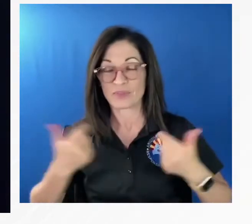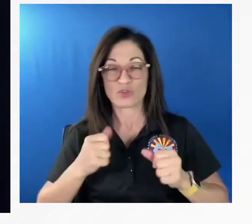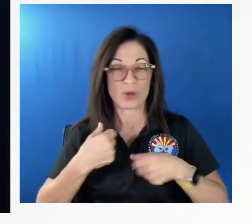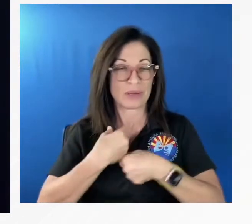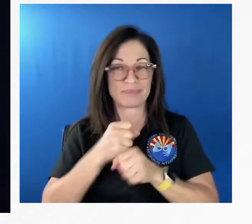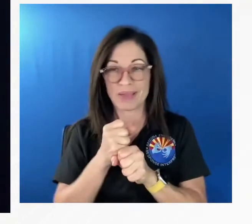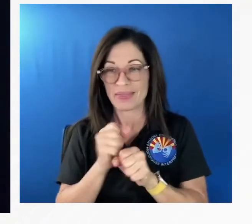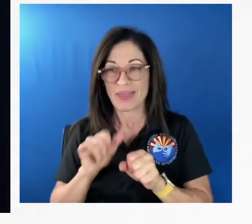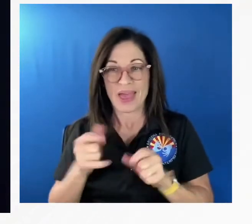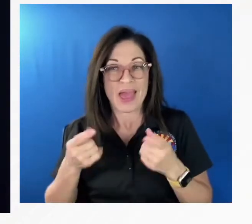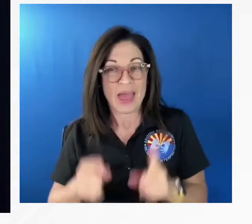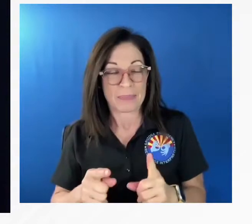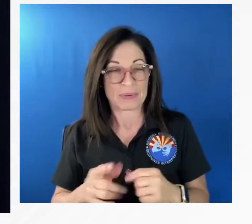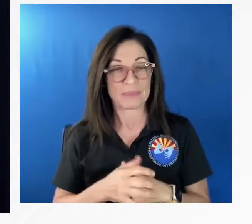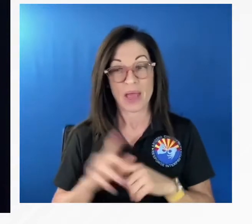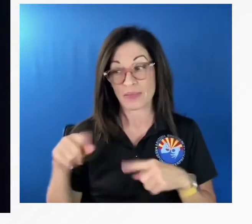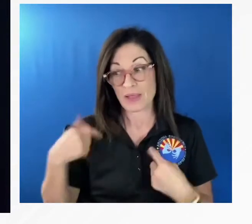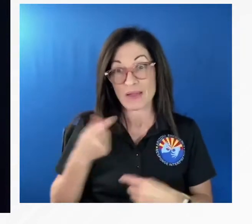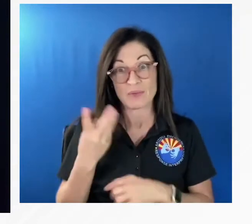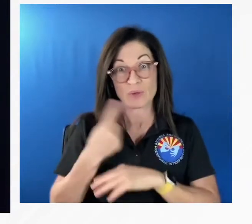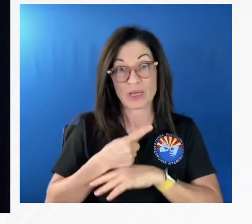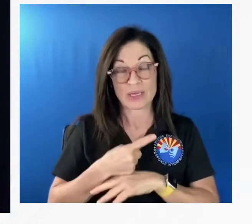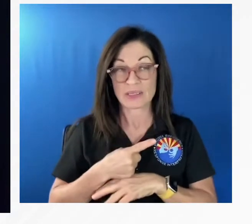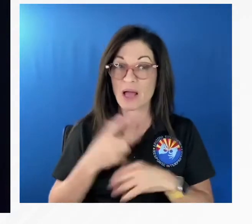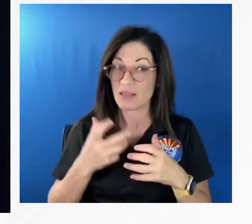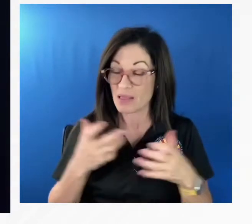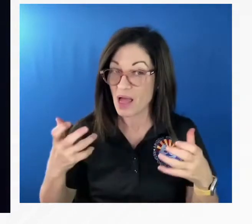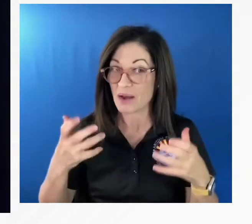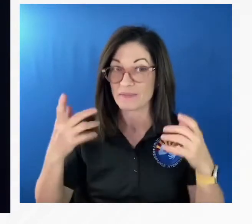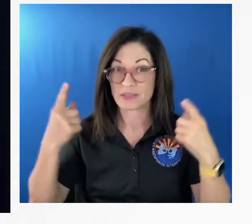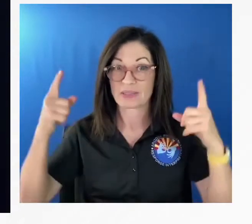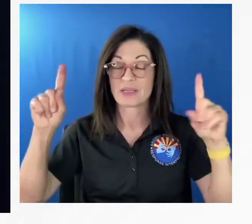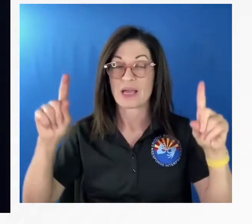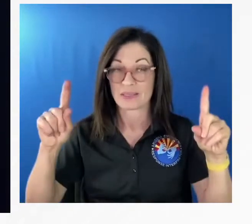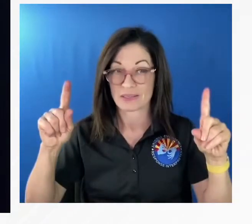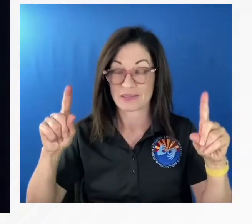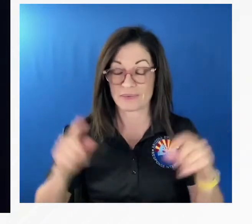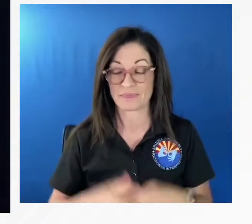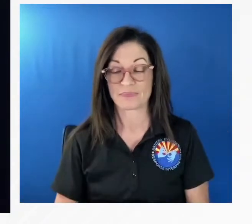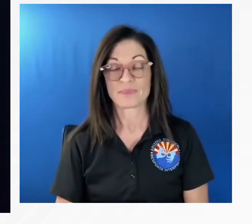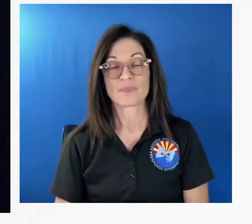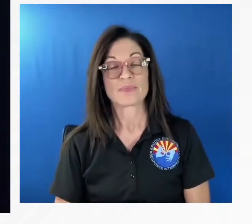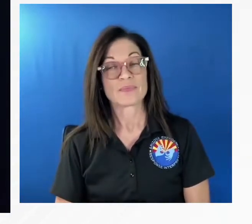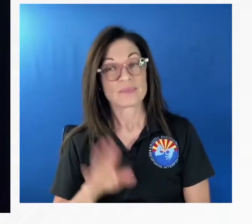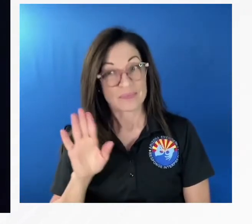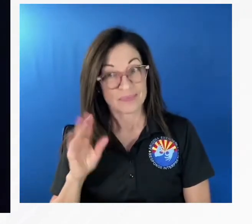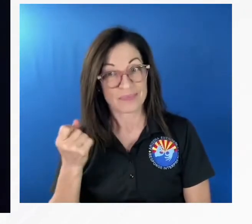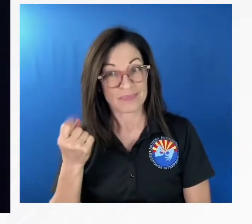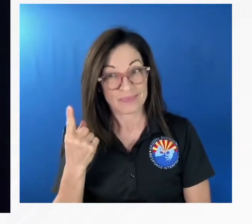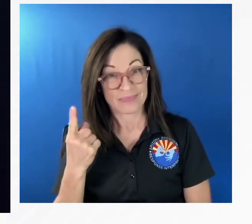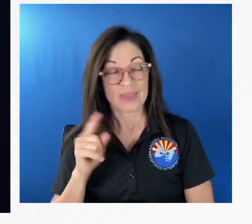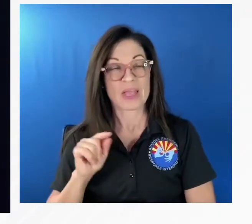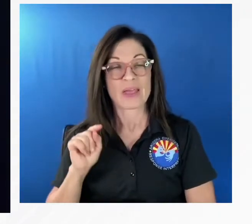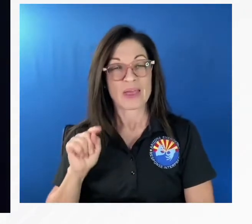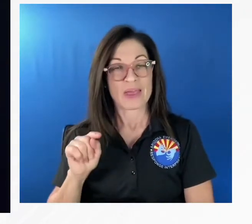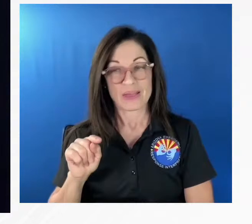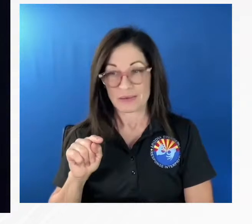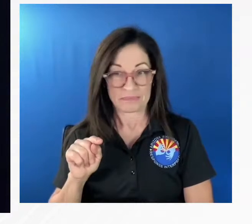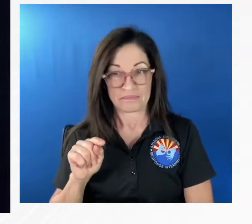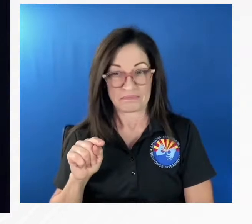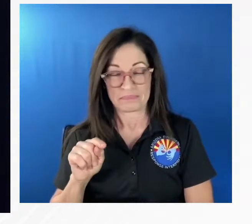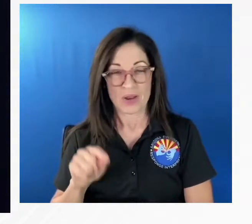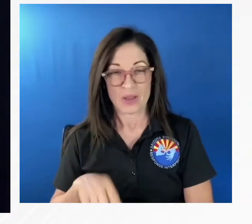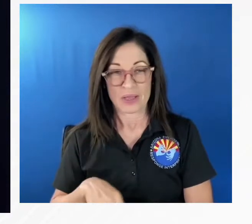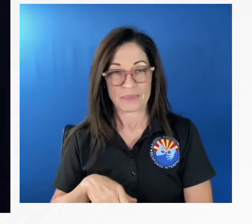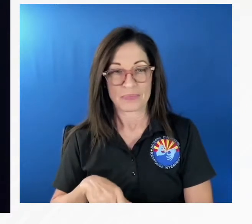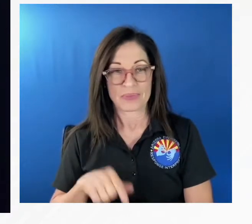been some real good success. However, this